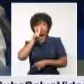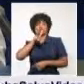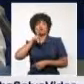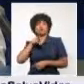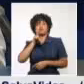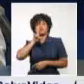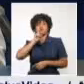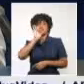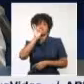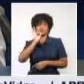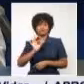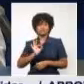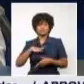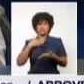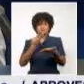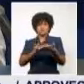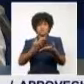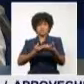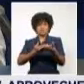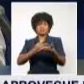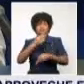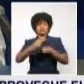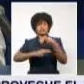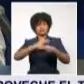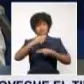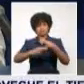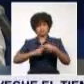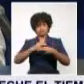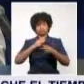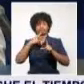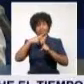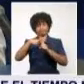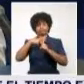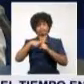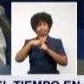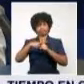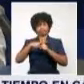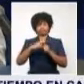1,685 people have been confirmed with the presence of COVID-19,